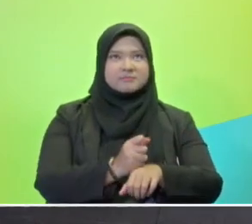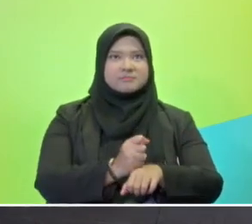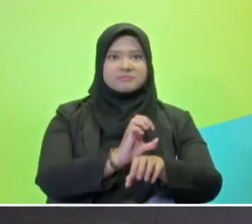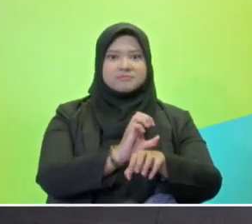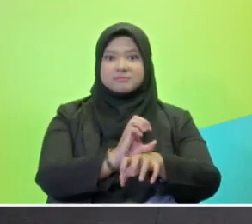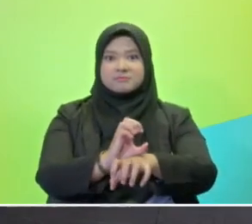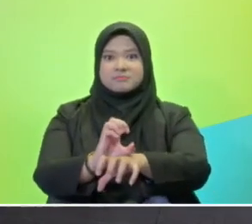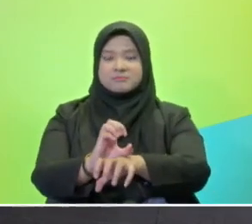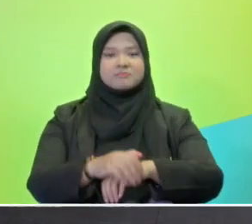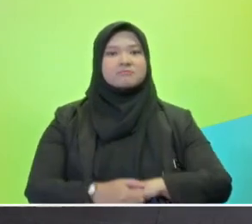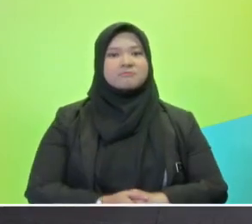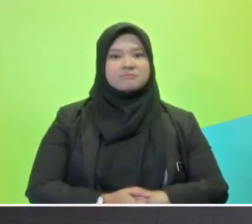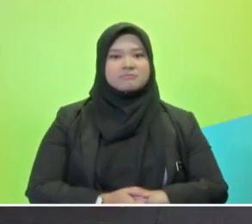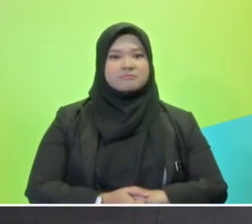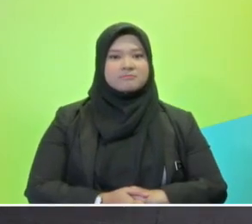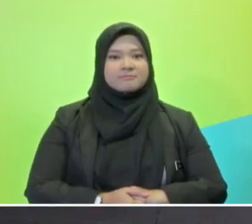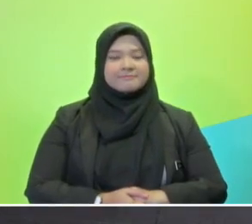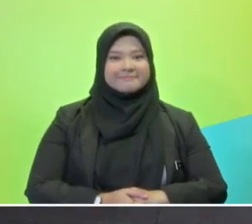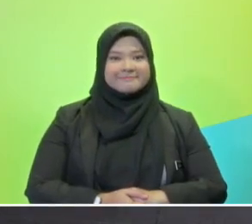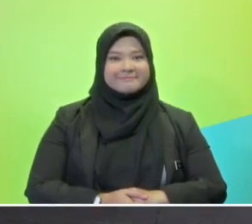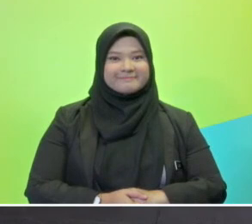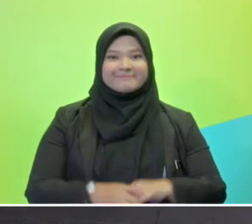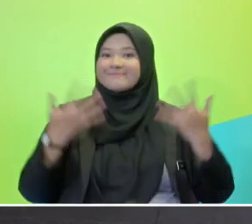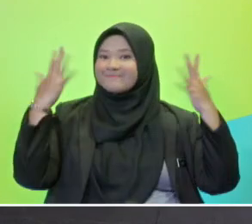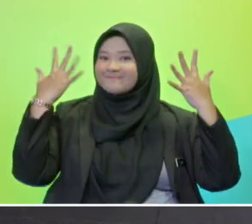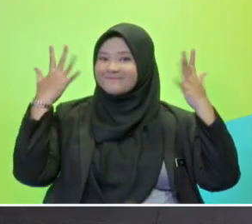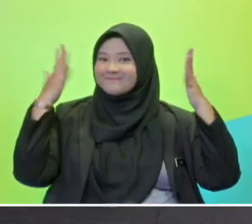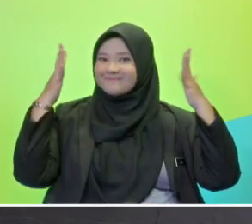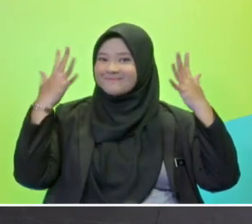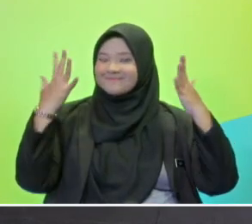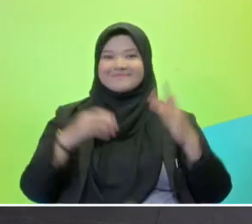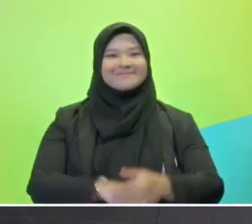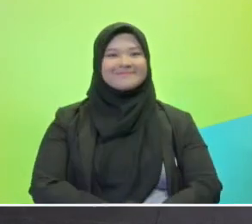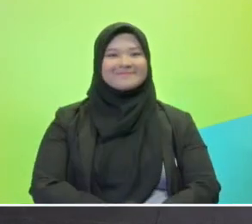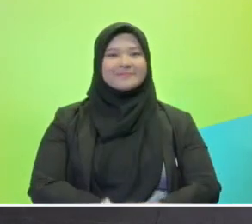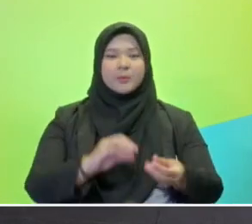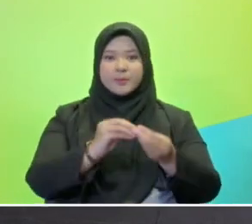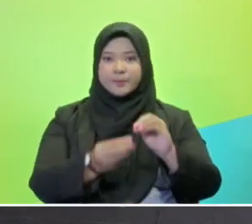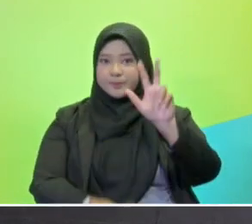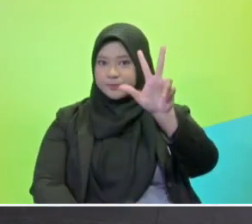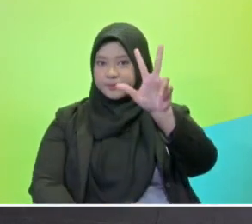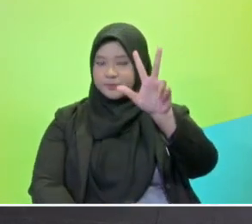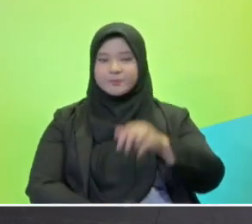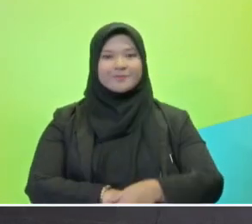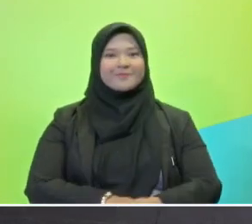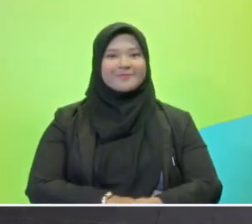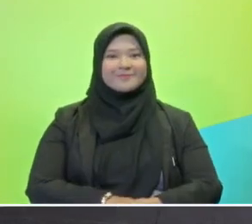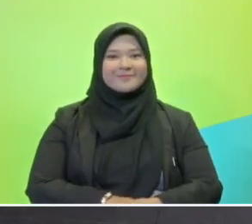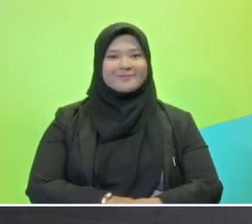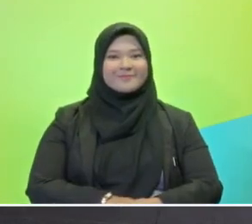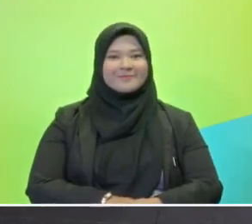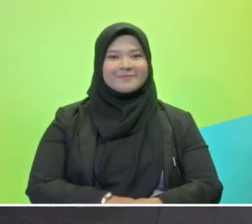One unicorn for you. Mirza. Okay, let me find your name first. Okay. Azra, it's your turn.